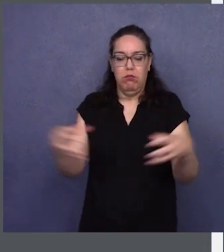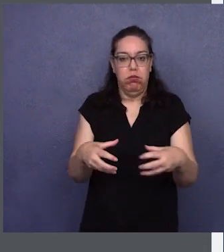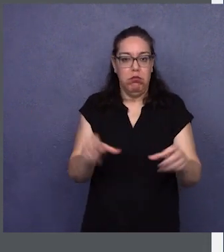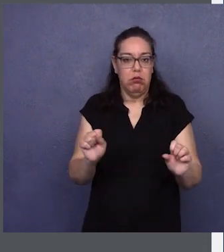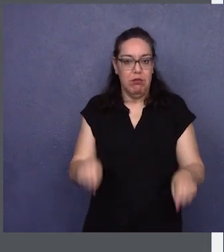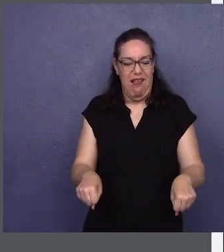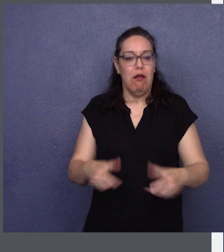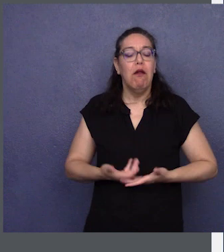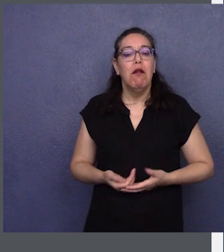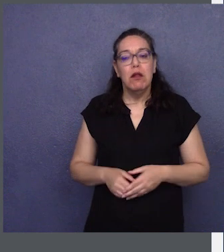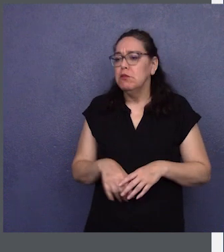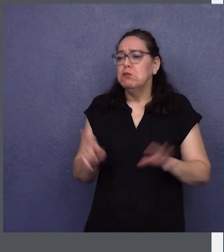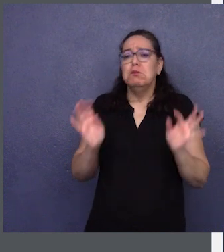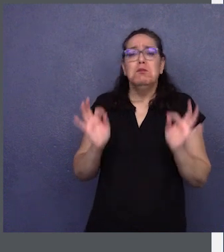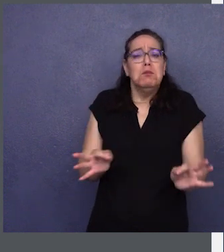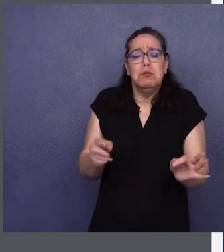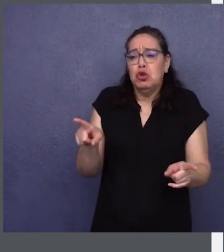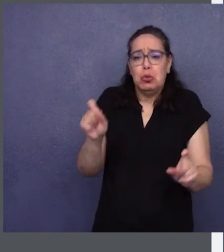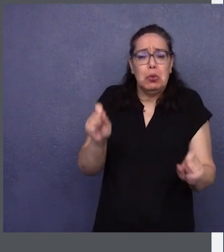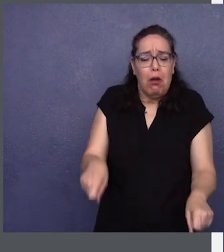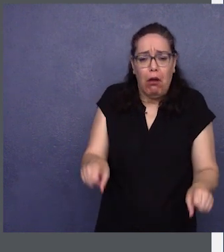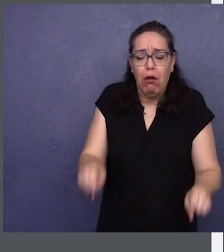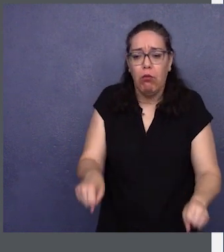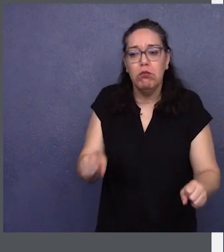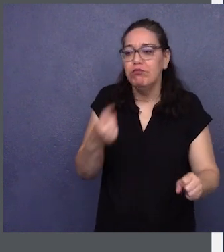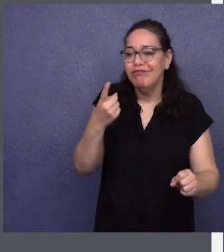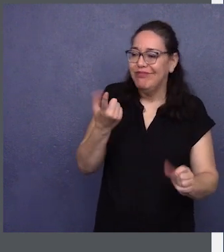certainly, you know, you don't have to,